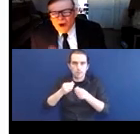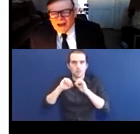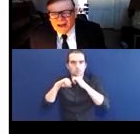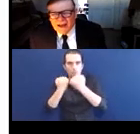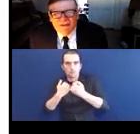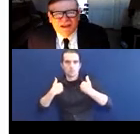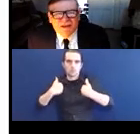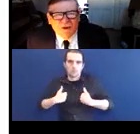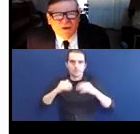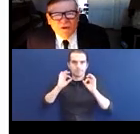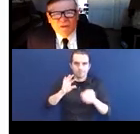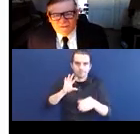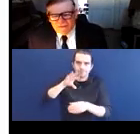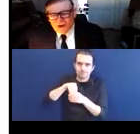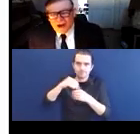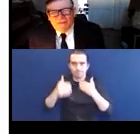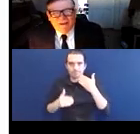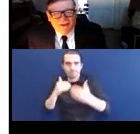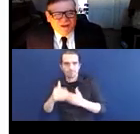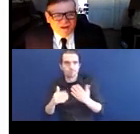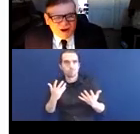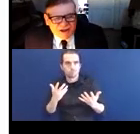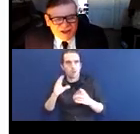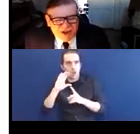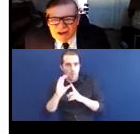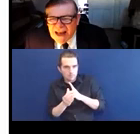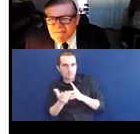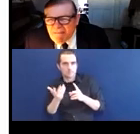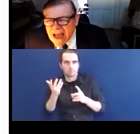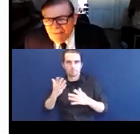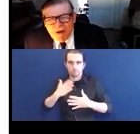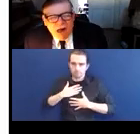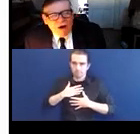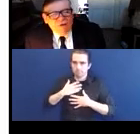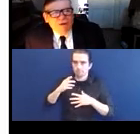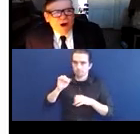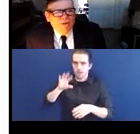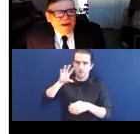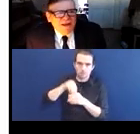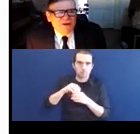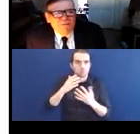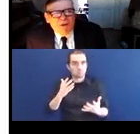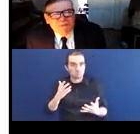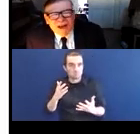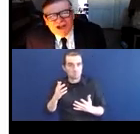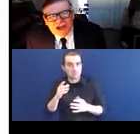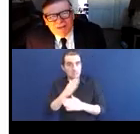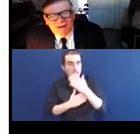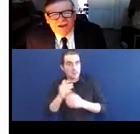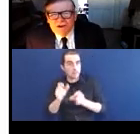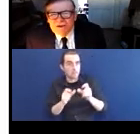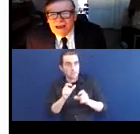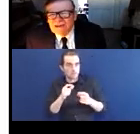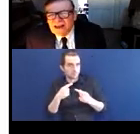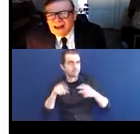more widely? And first of all, I've put up now, for those who can't see the screen, a map of the world based on the population numbers